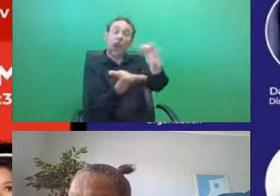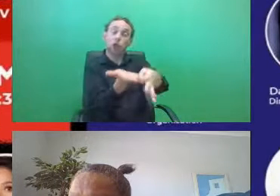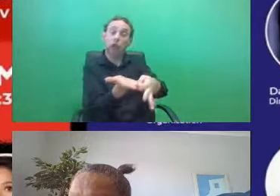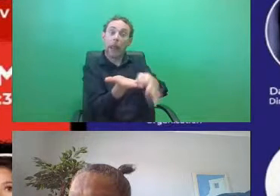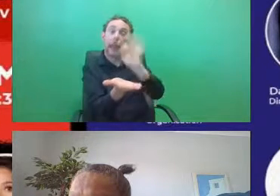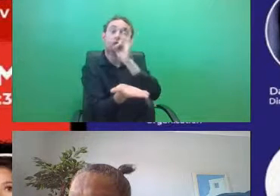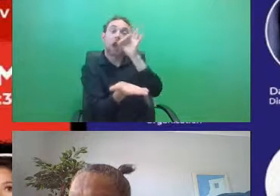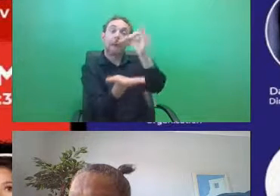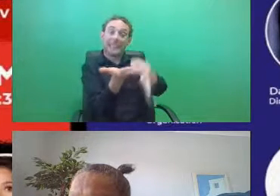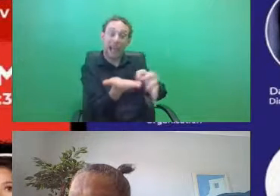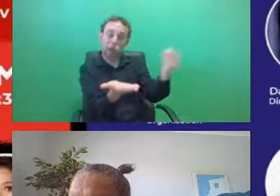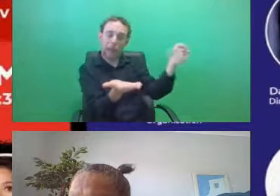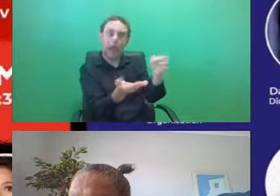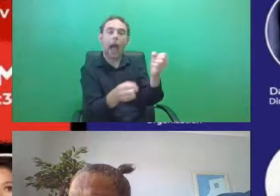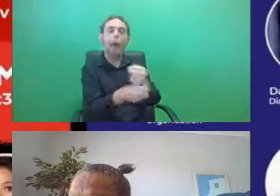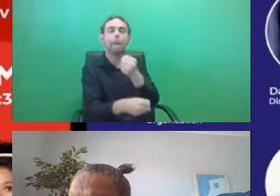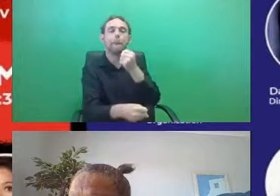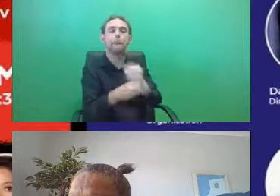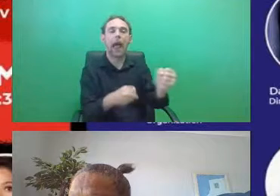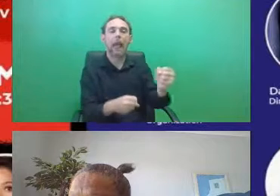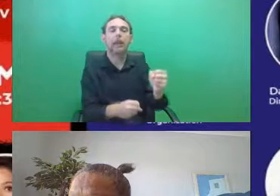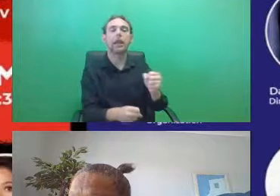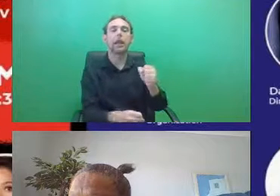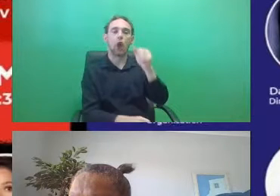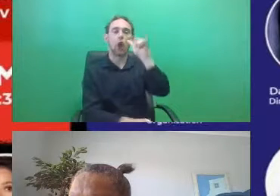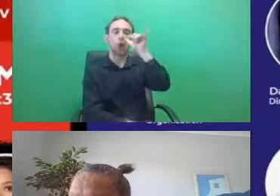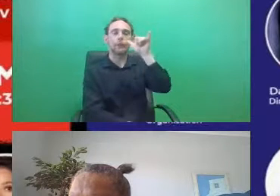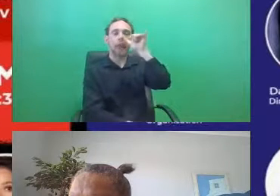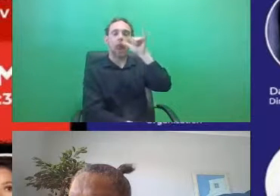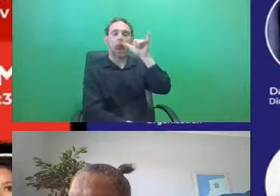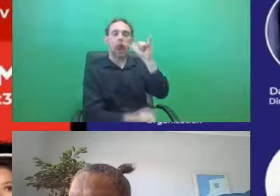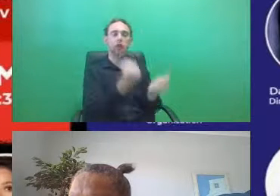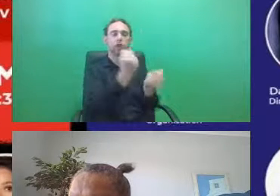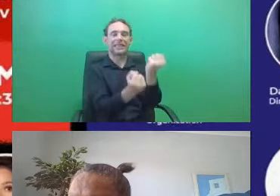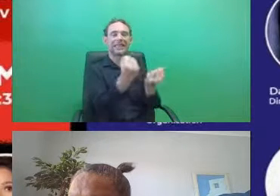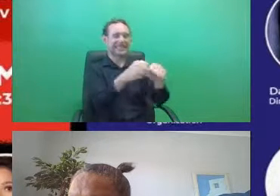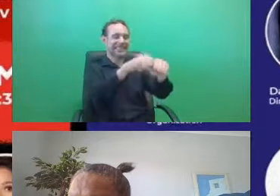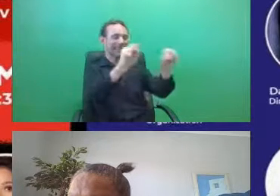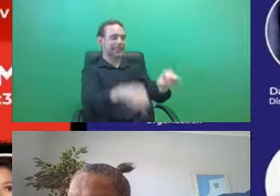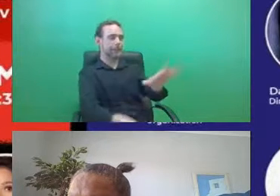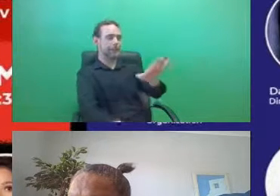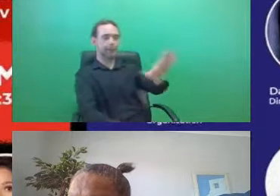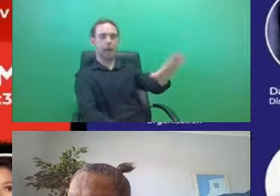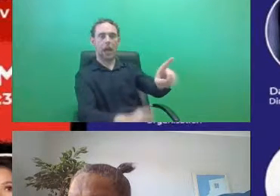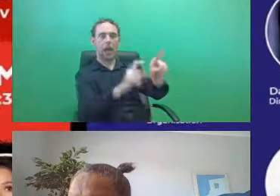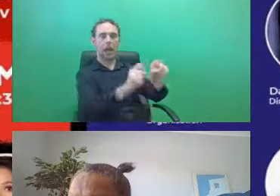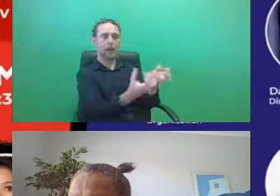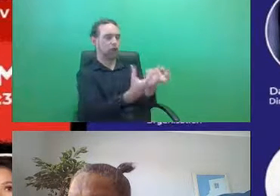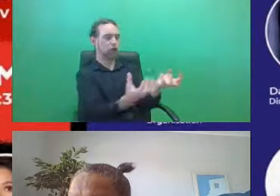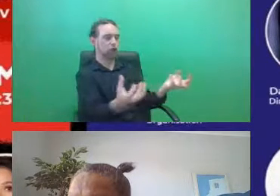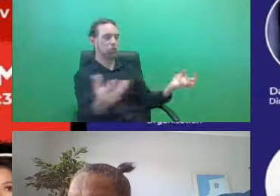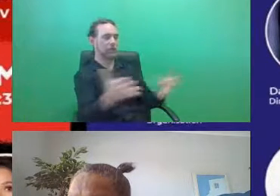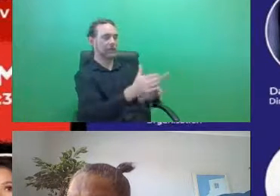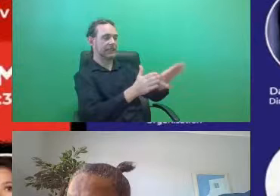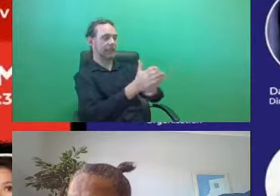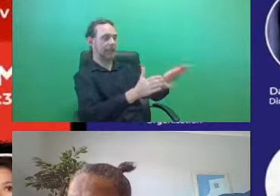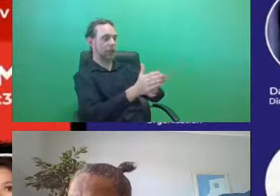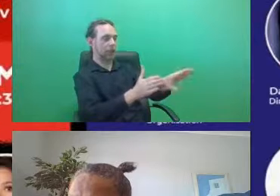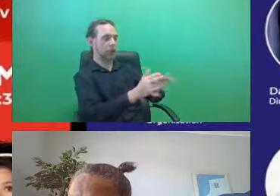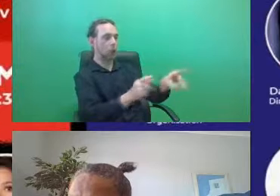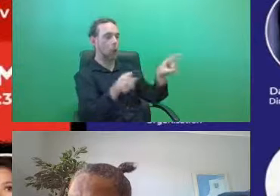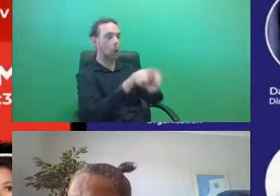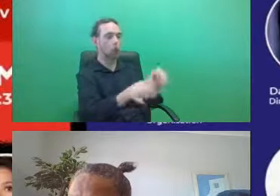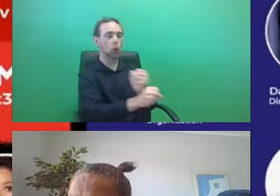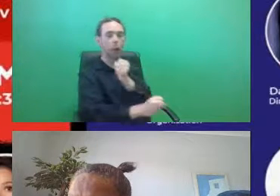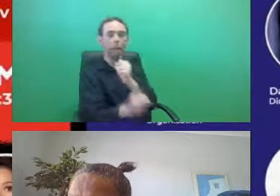strengthen the capacity of the criminal justice system and to utilize community policing forums and rapid